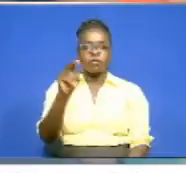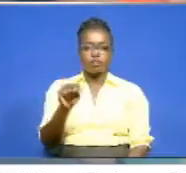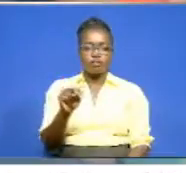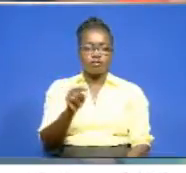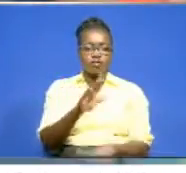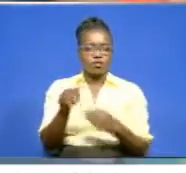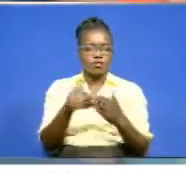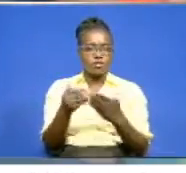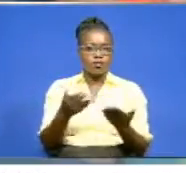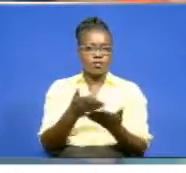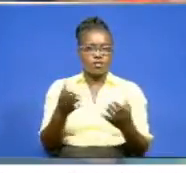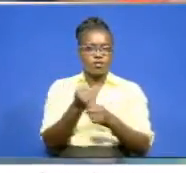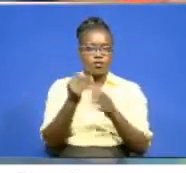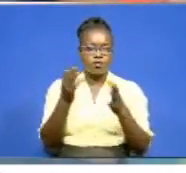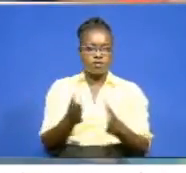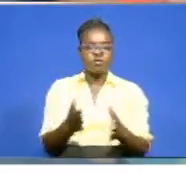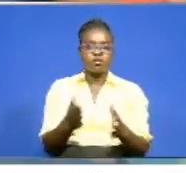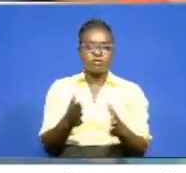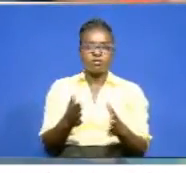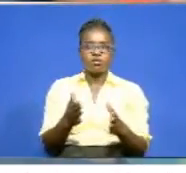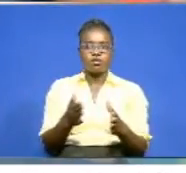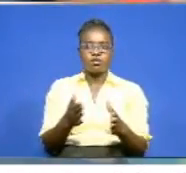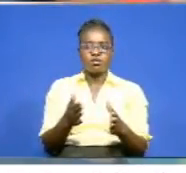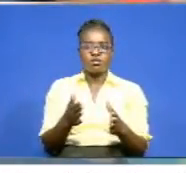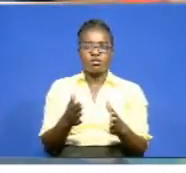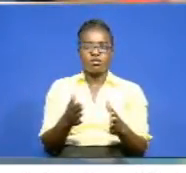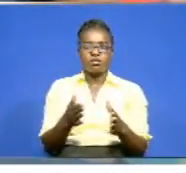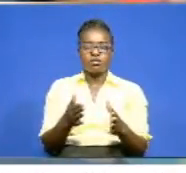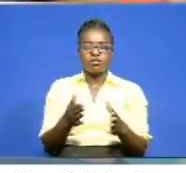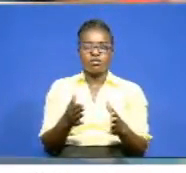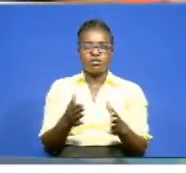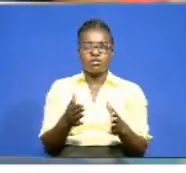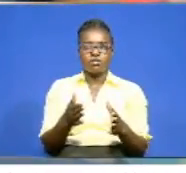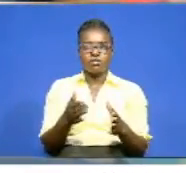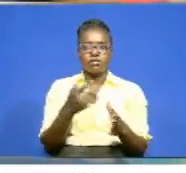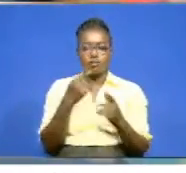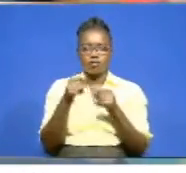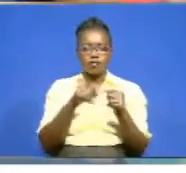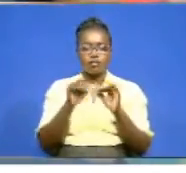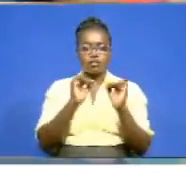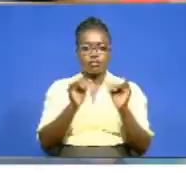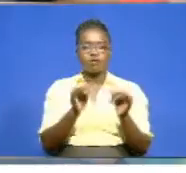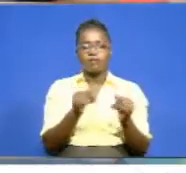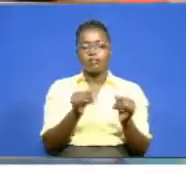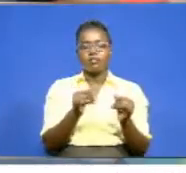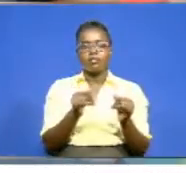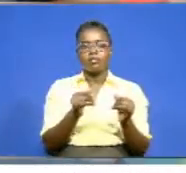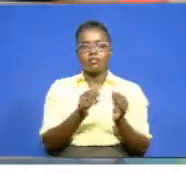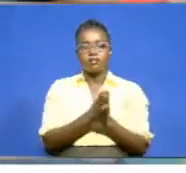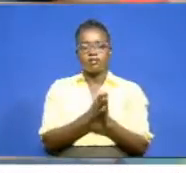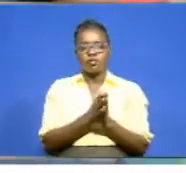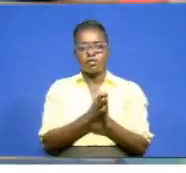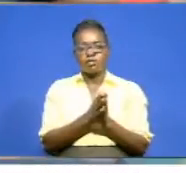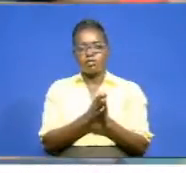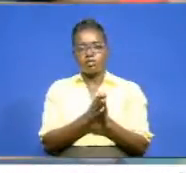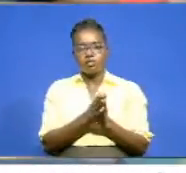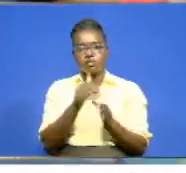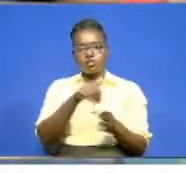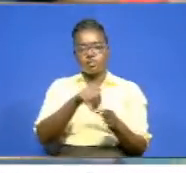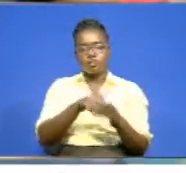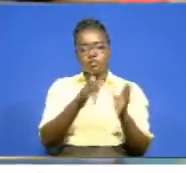also stakeholders like yourself, especially, because you've mentioned about the media and you've mentioned about